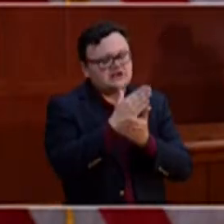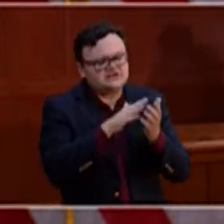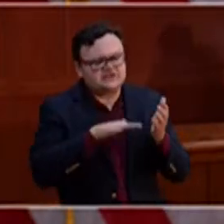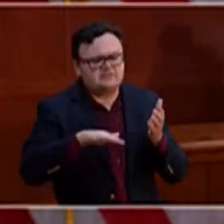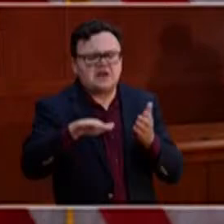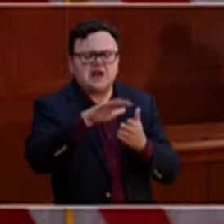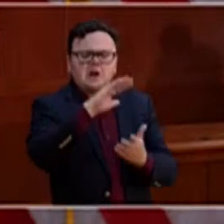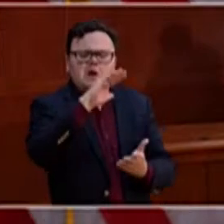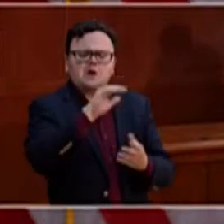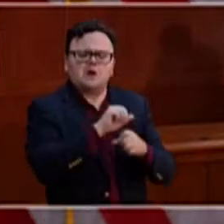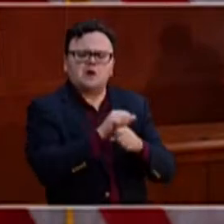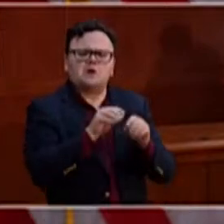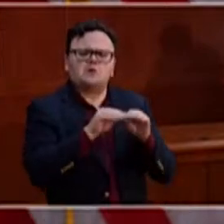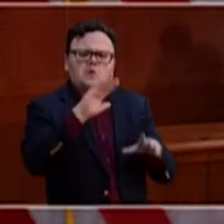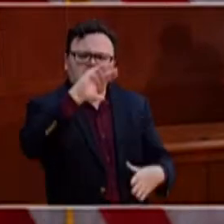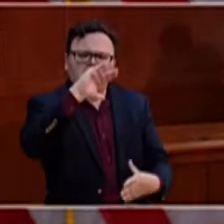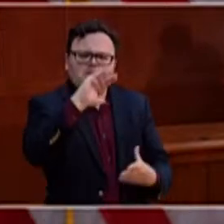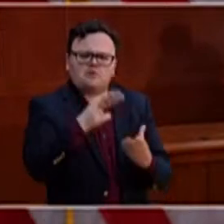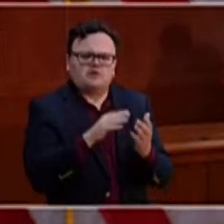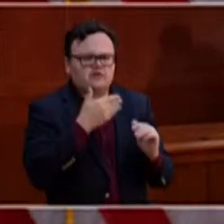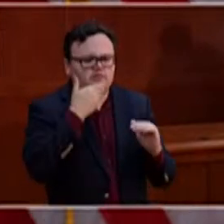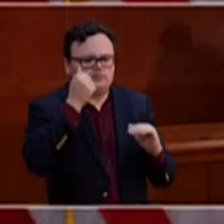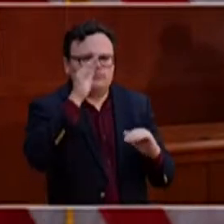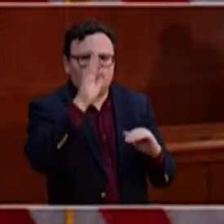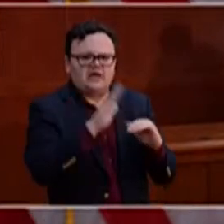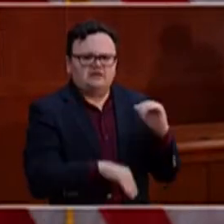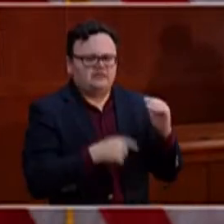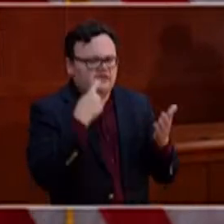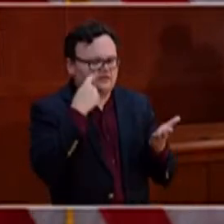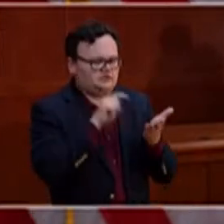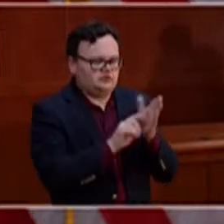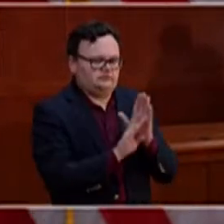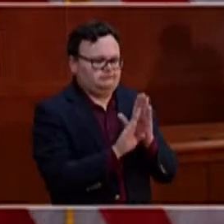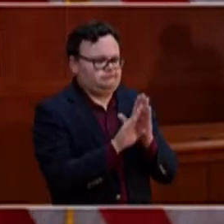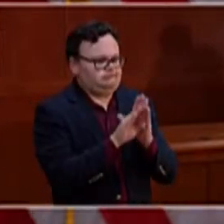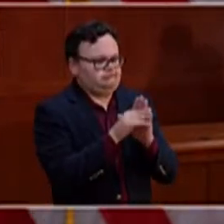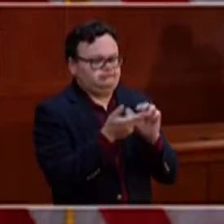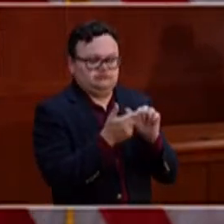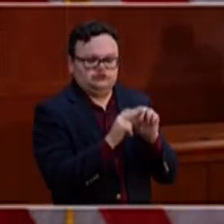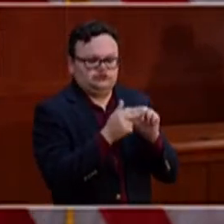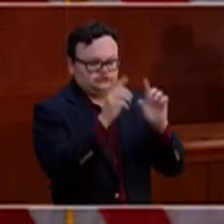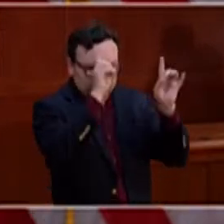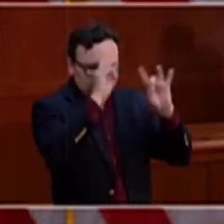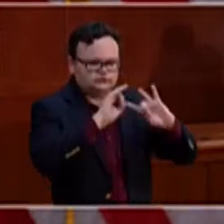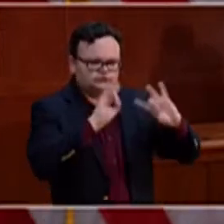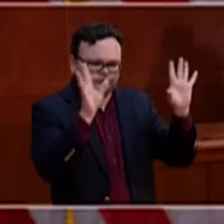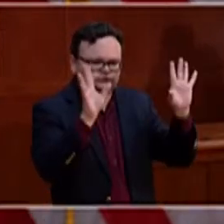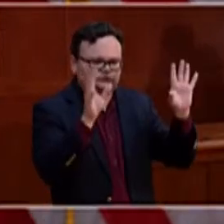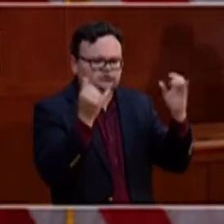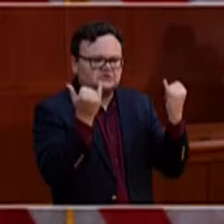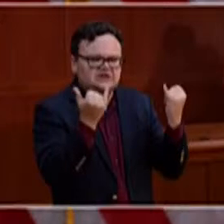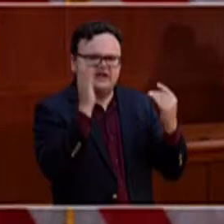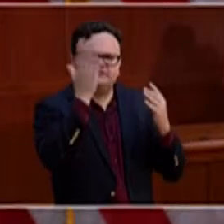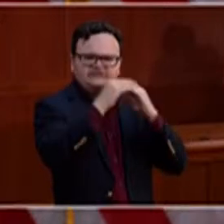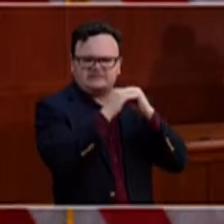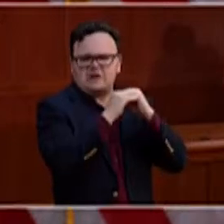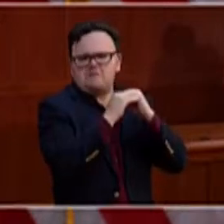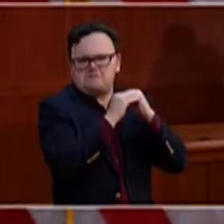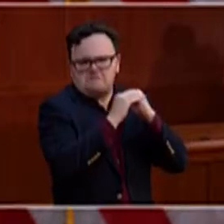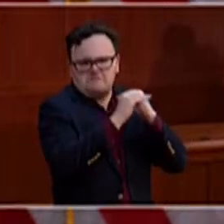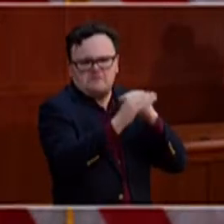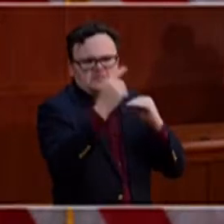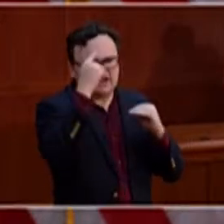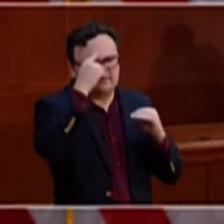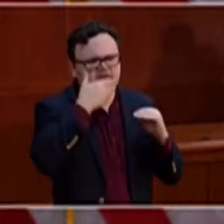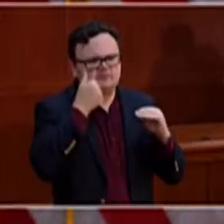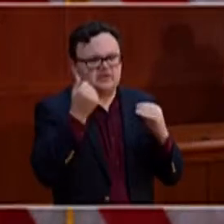COVID patients. That is much better than seeing the escalation that we had seen. And so, I think it's much better today